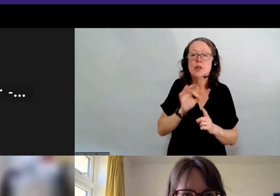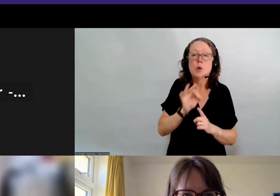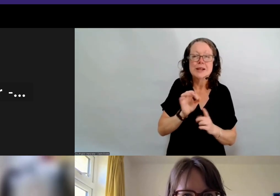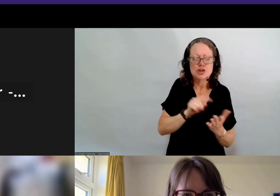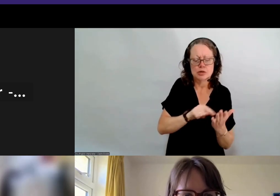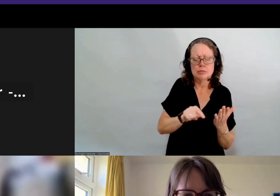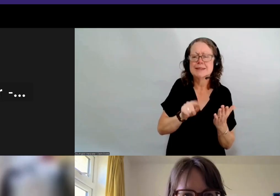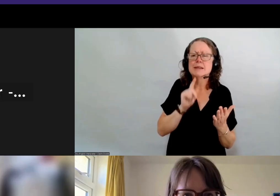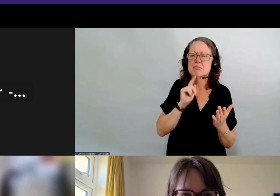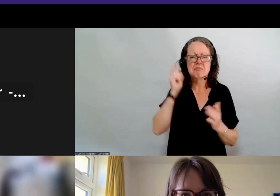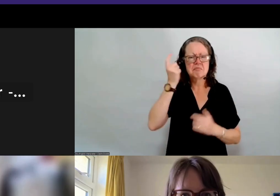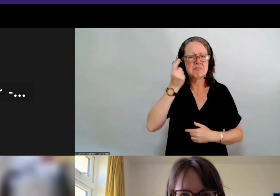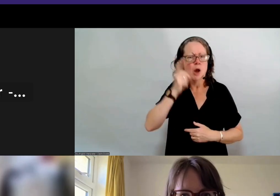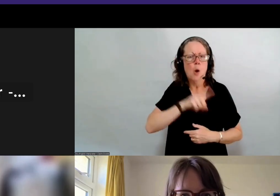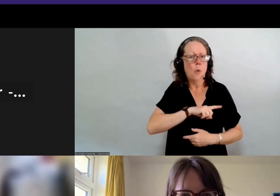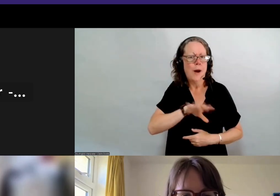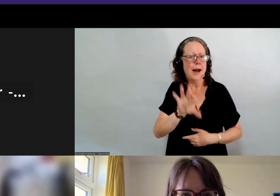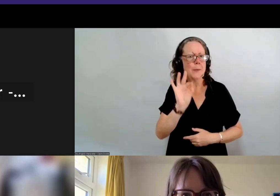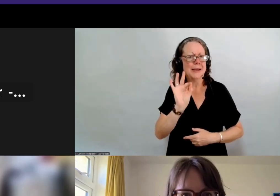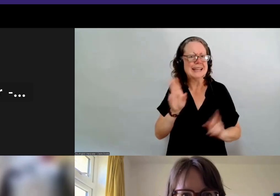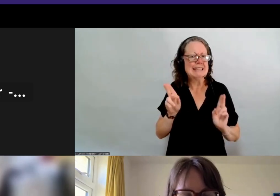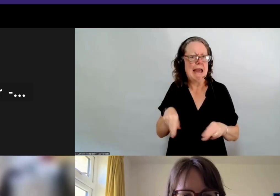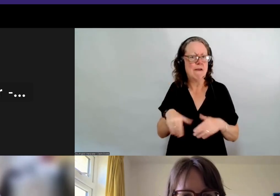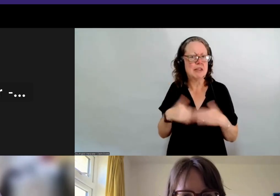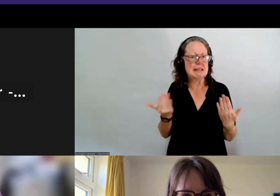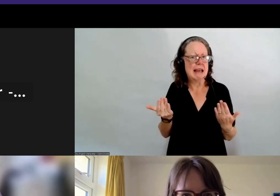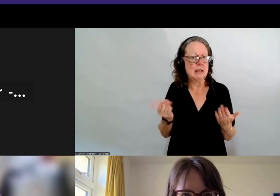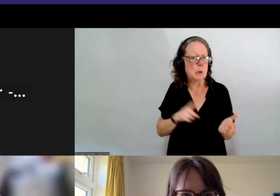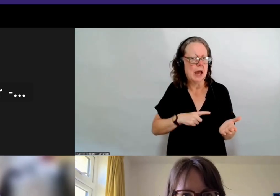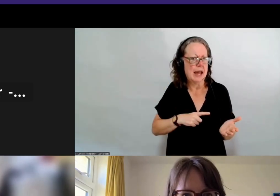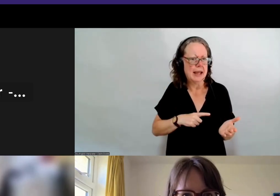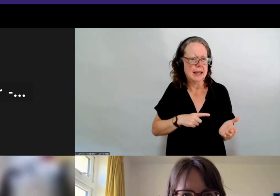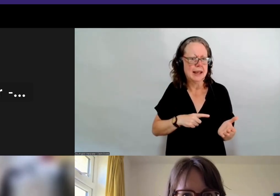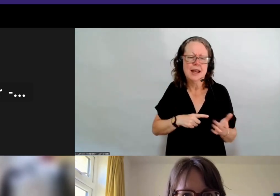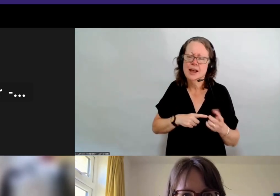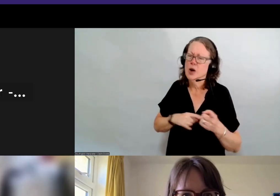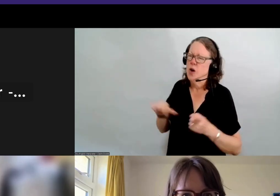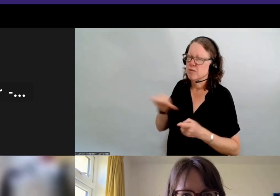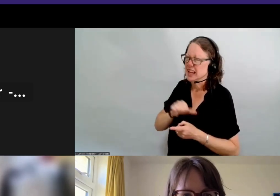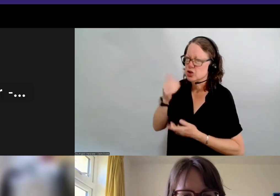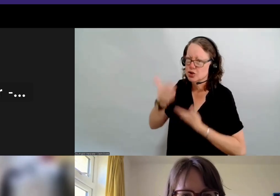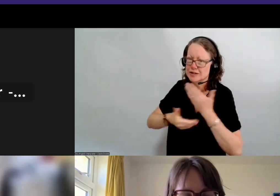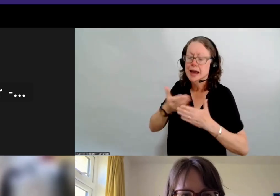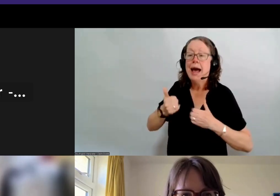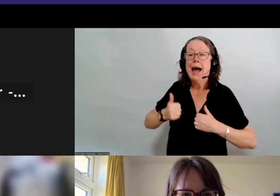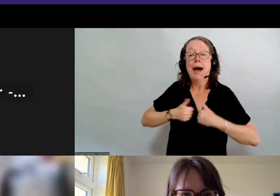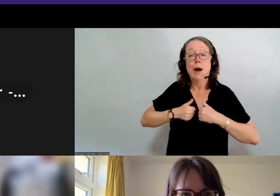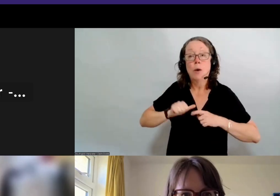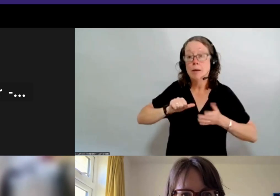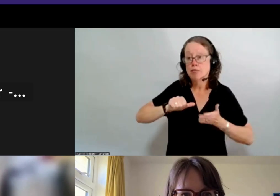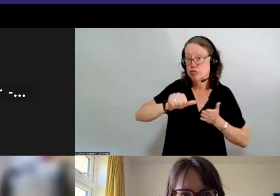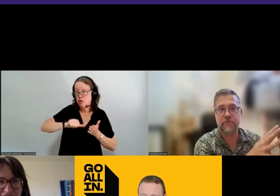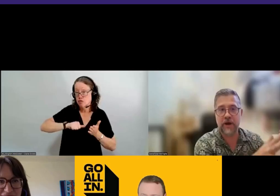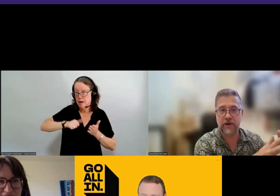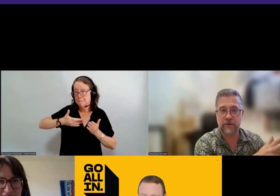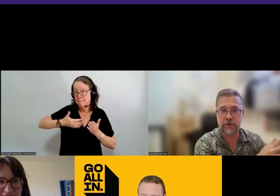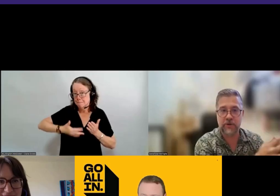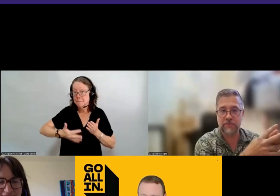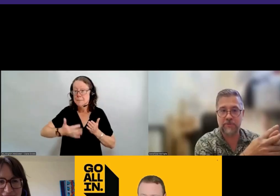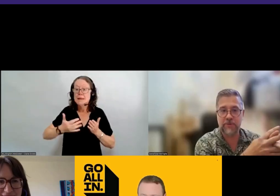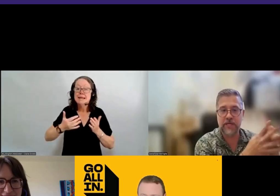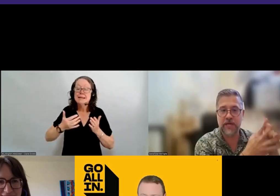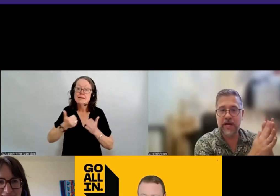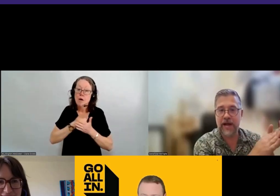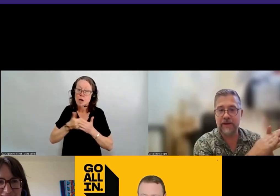it. So I should have said even more clearly at the start. So everything, all of our program is thought up and dreamt up and guided by our